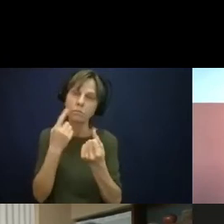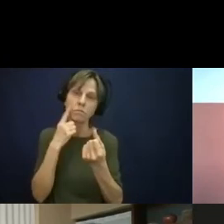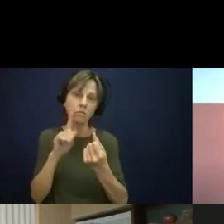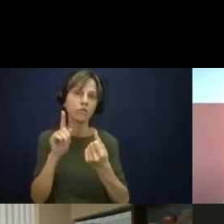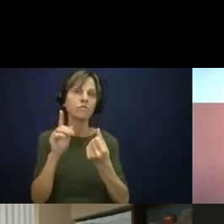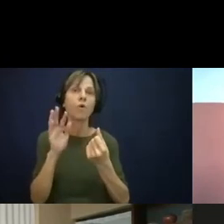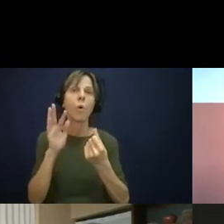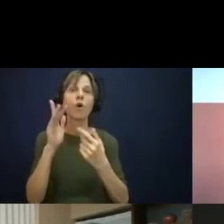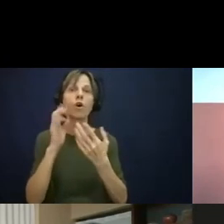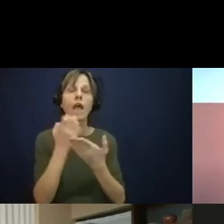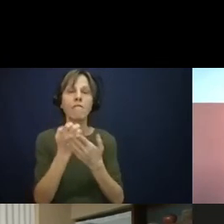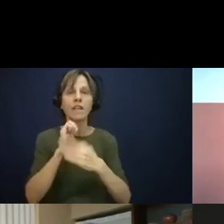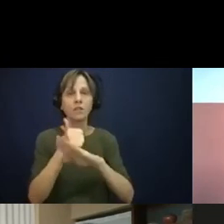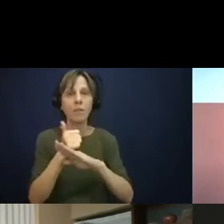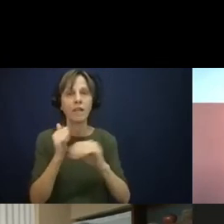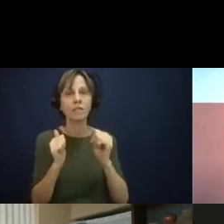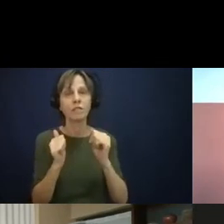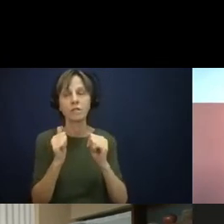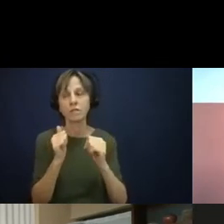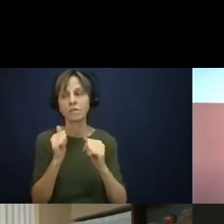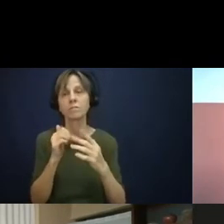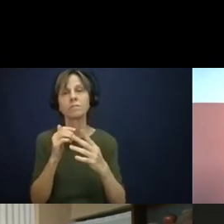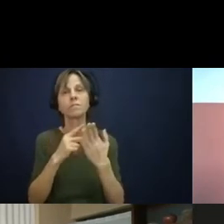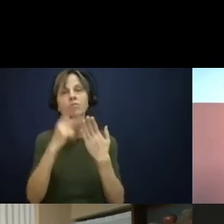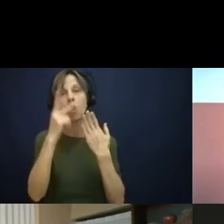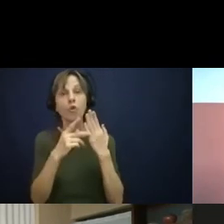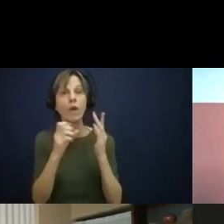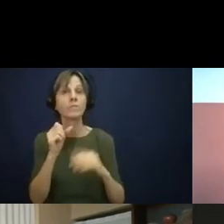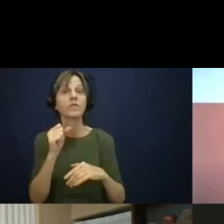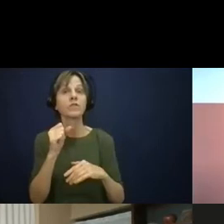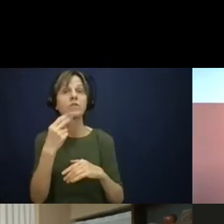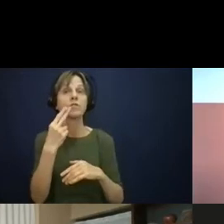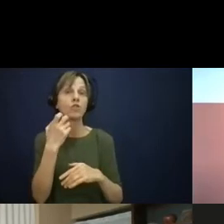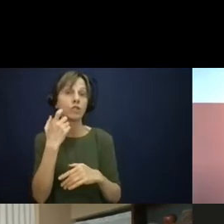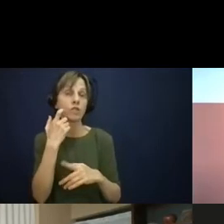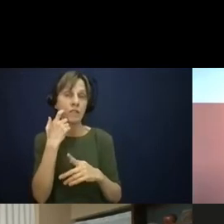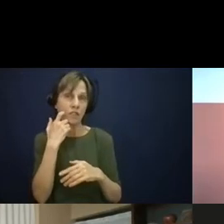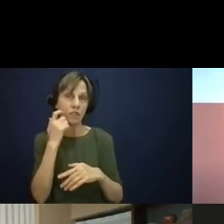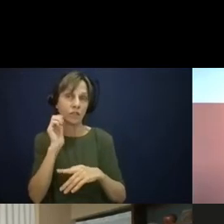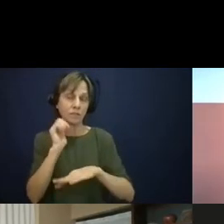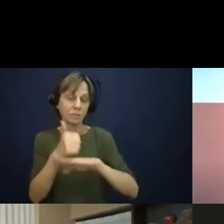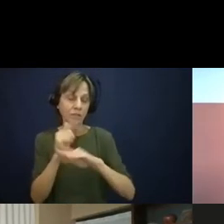great. One of the first things the chief did was to establish the team that I'm now on, the program planning,